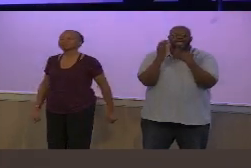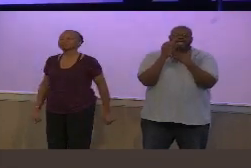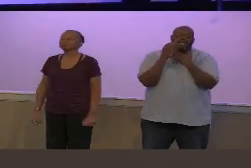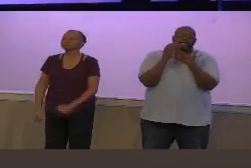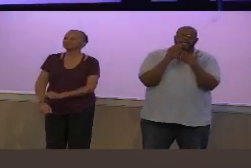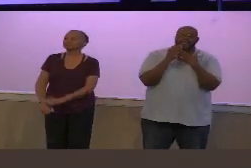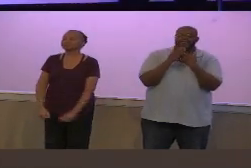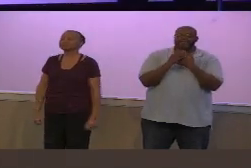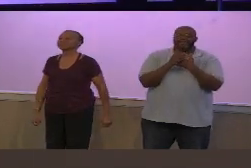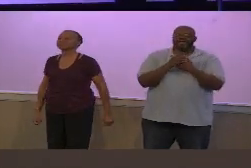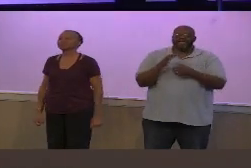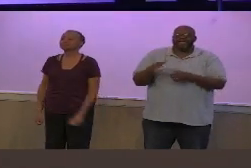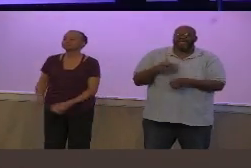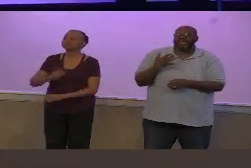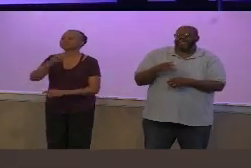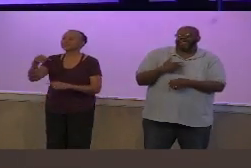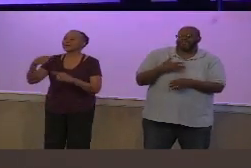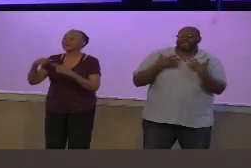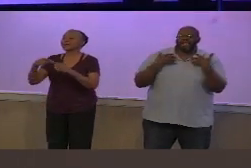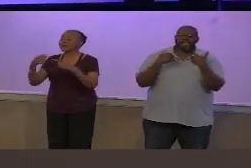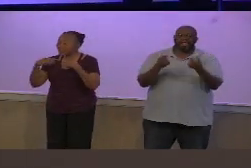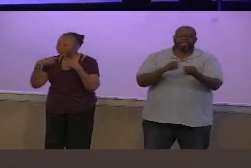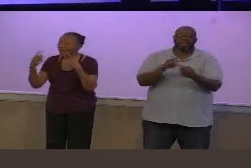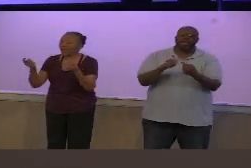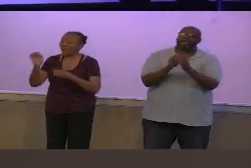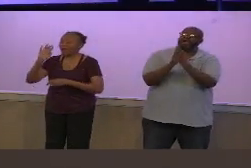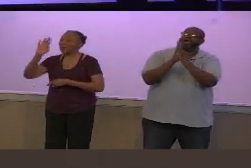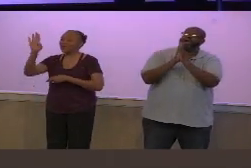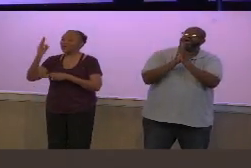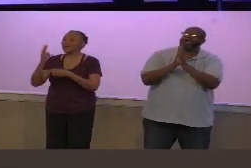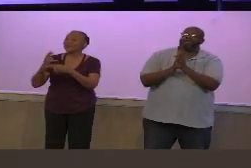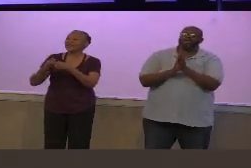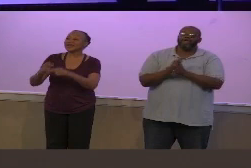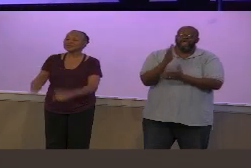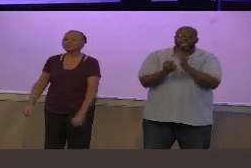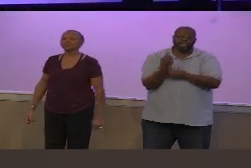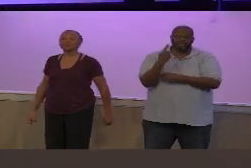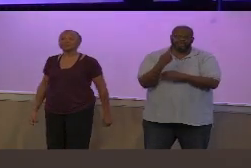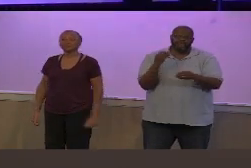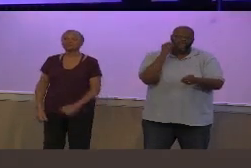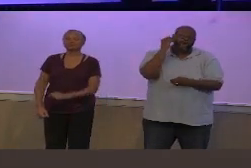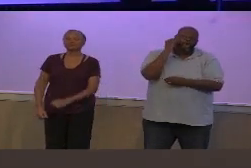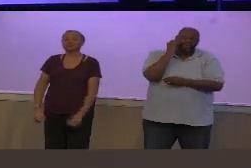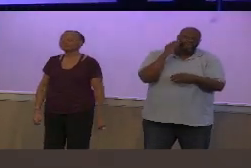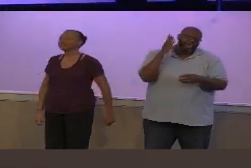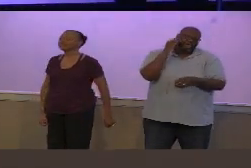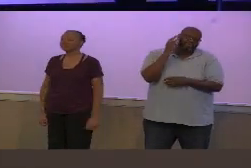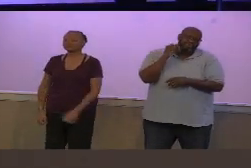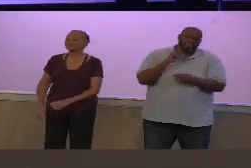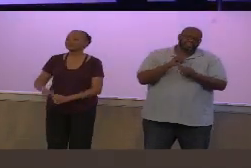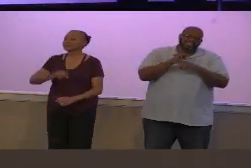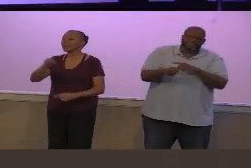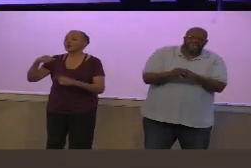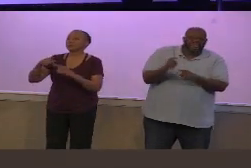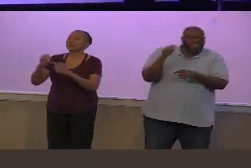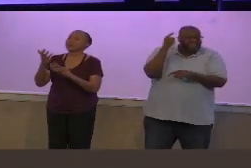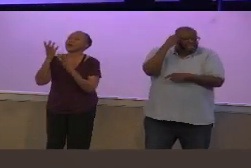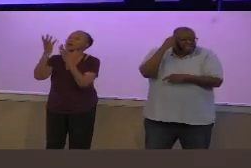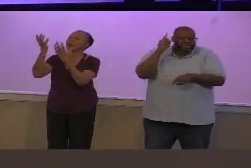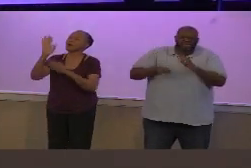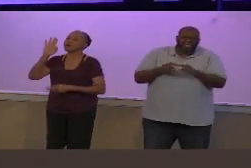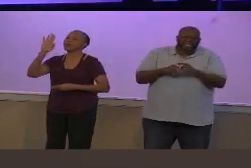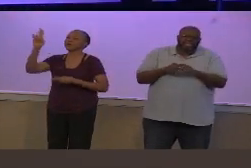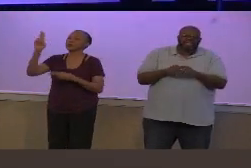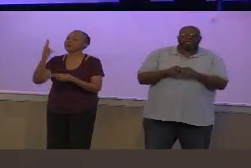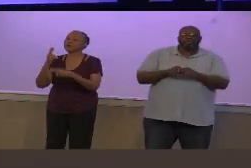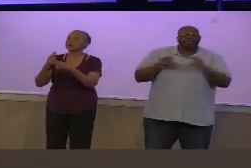Hey, I feel my breakthrough when I call. There's somebody at home dealing with something that you can't think, that you think you can't shake, but all you